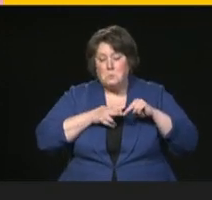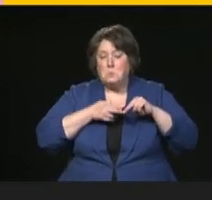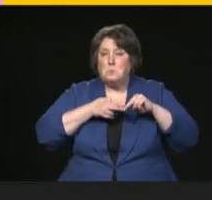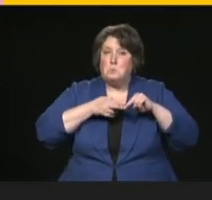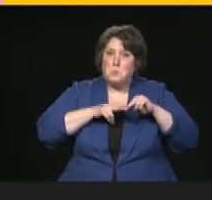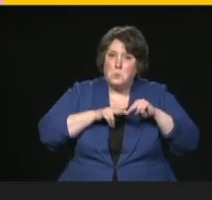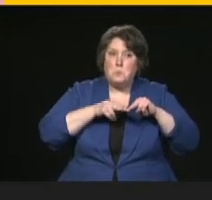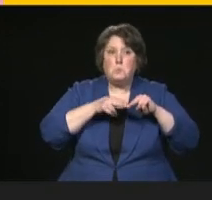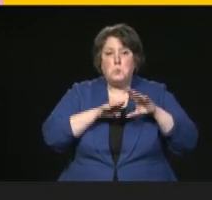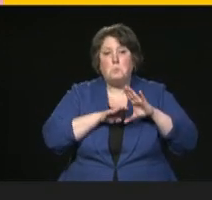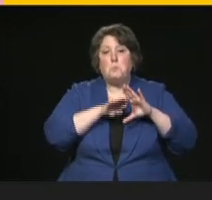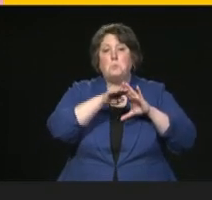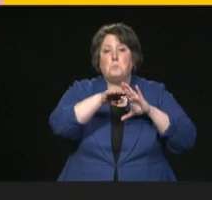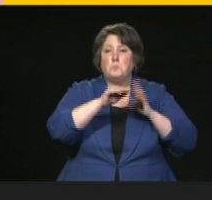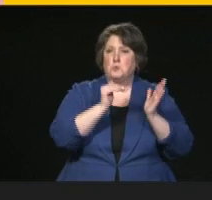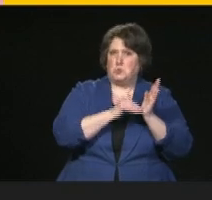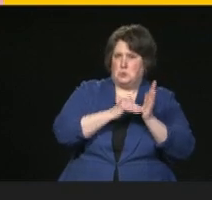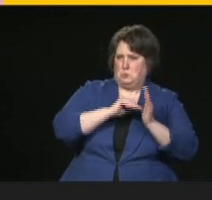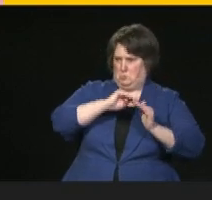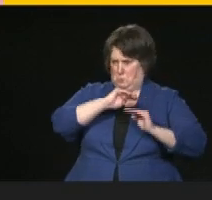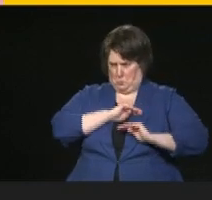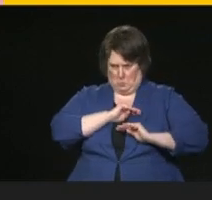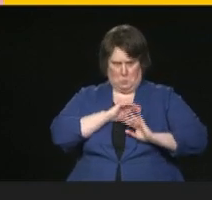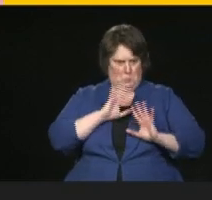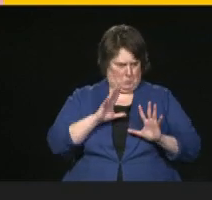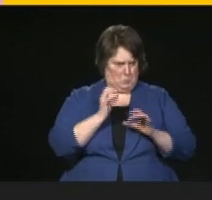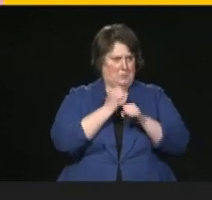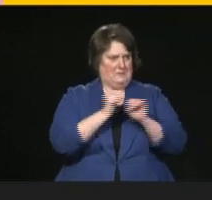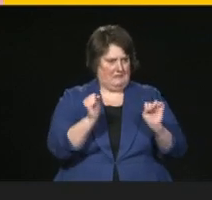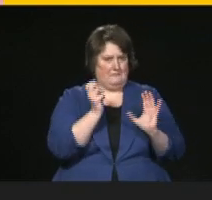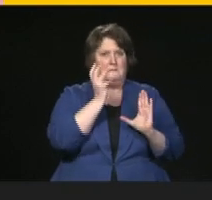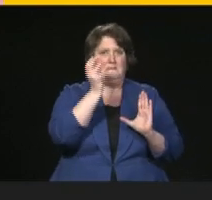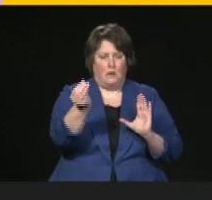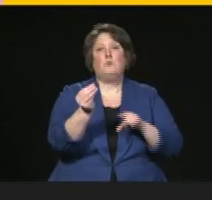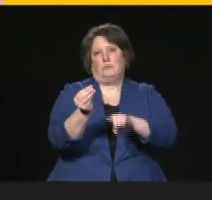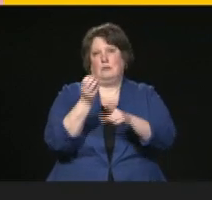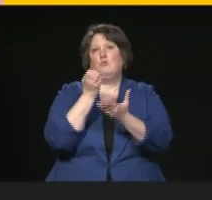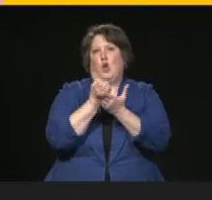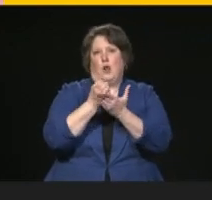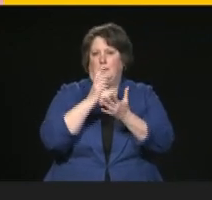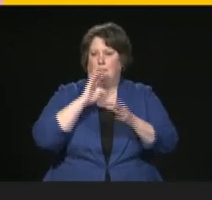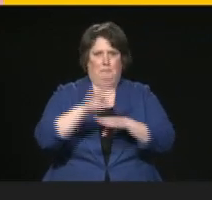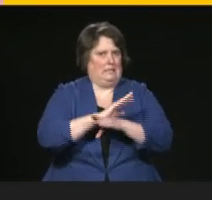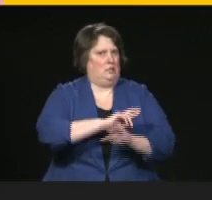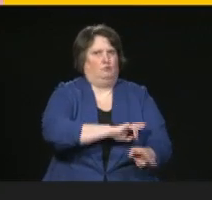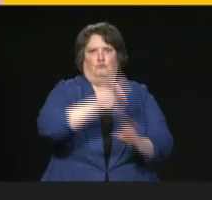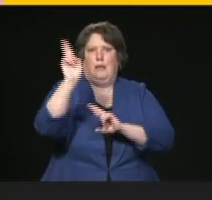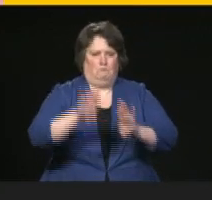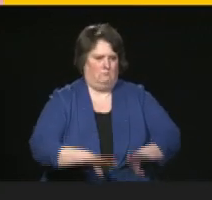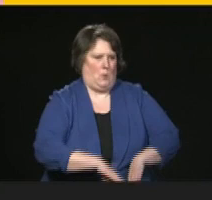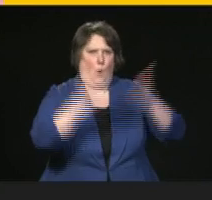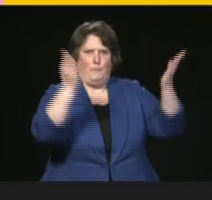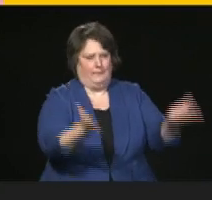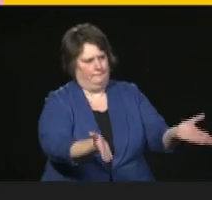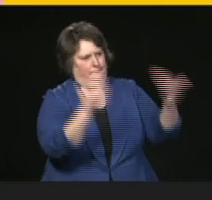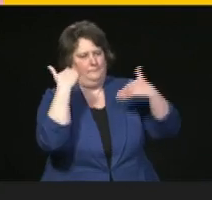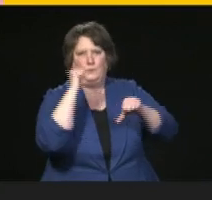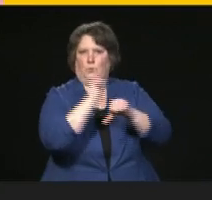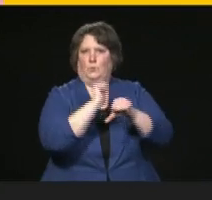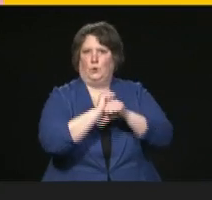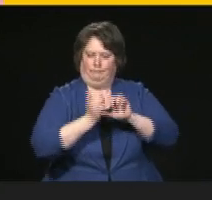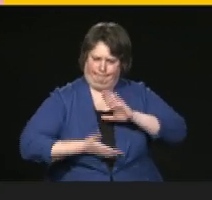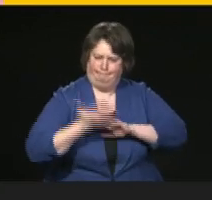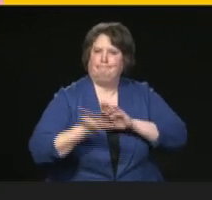abated. Canada has the ability to do that. We have an exceptional healthcare system. We have a